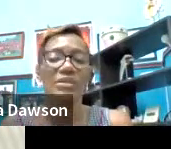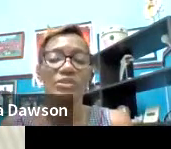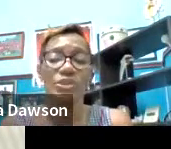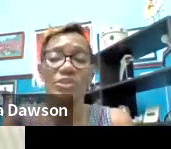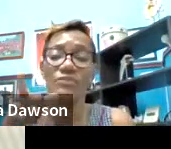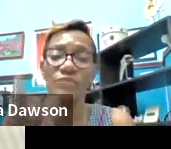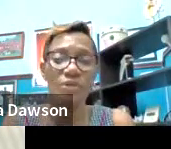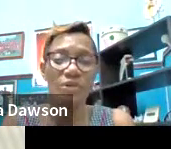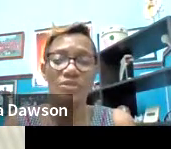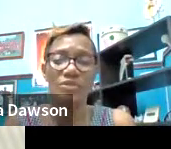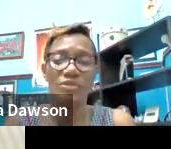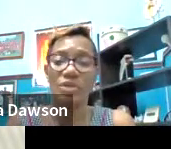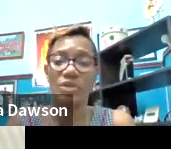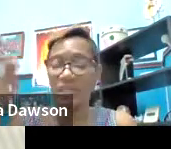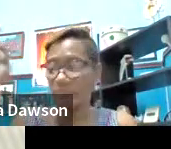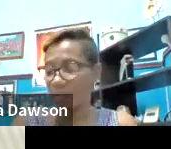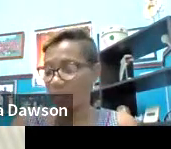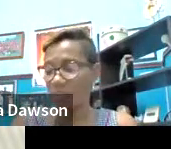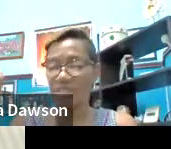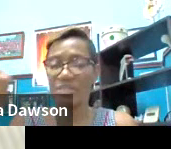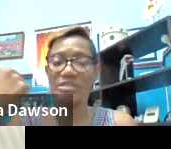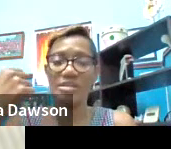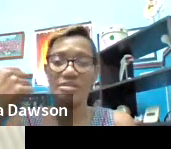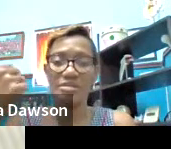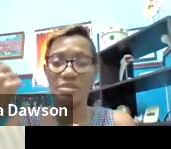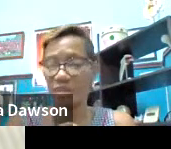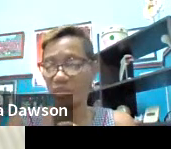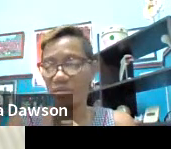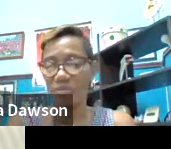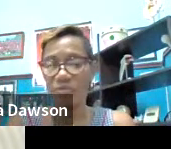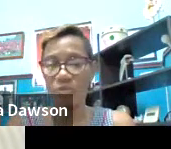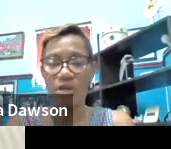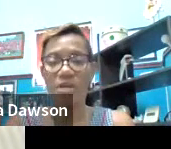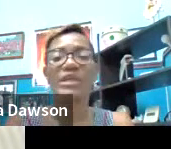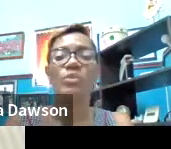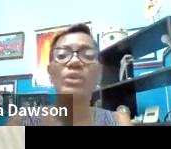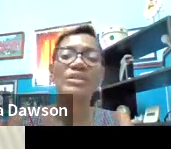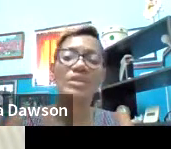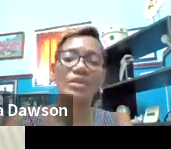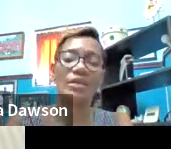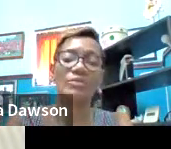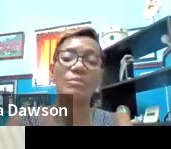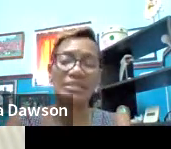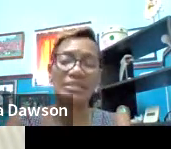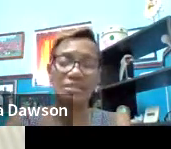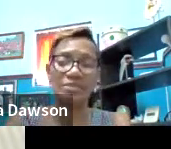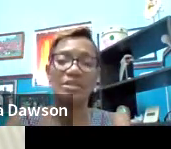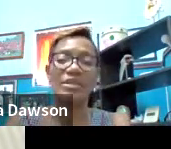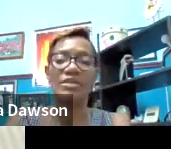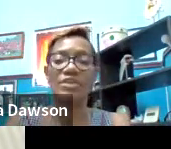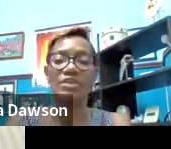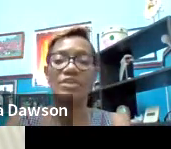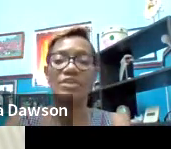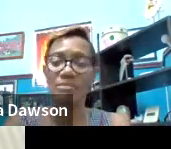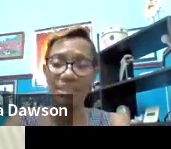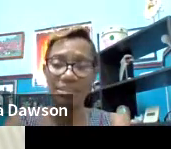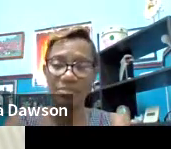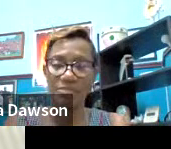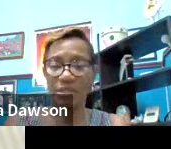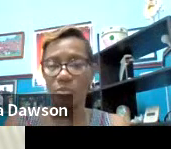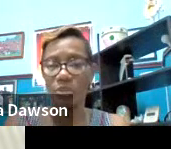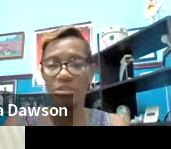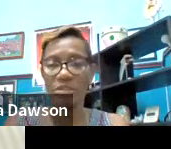motor points, so it's focal. So if I'm injecting in the forearm, it will not help the biceps. If I'm injecting